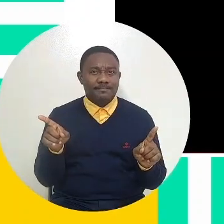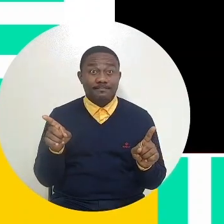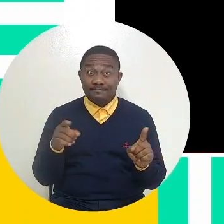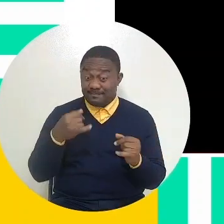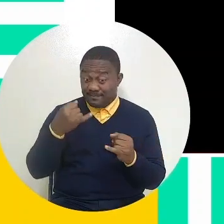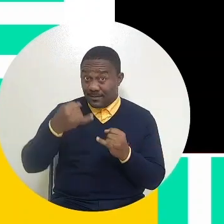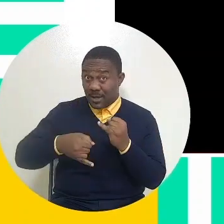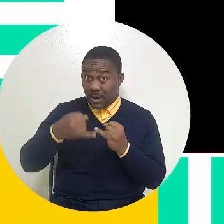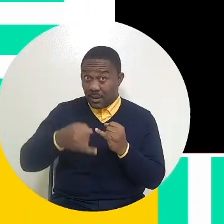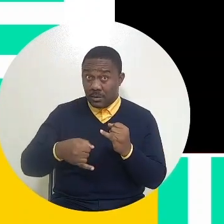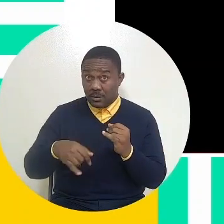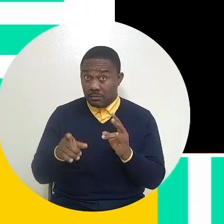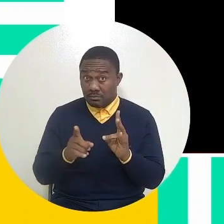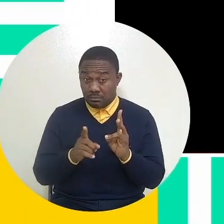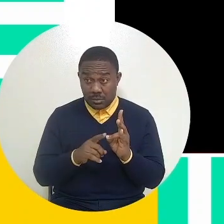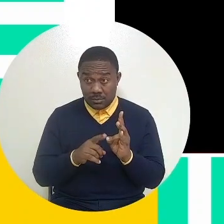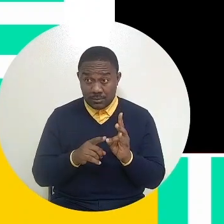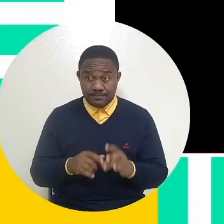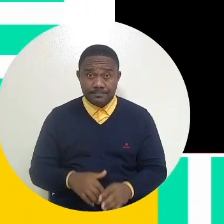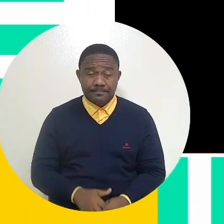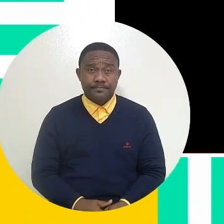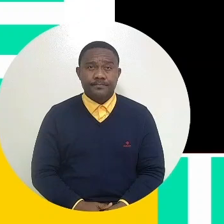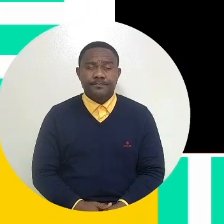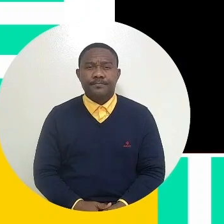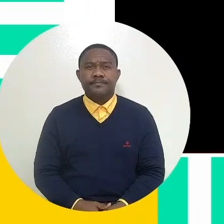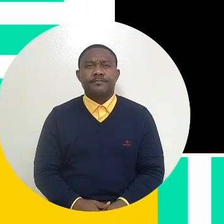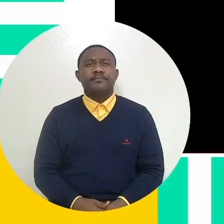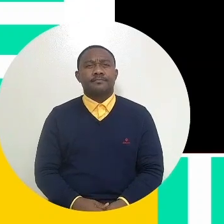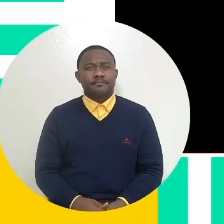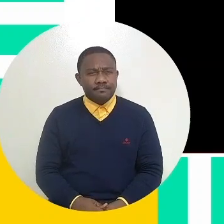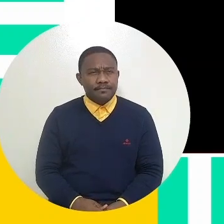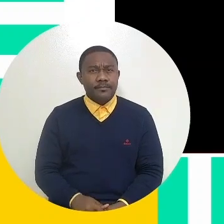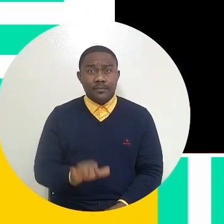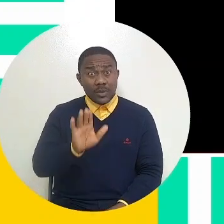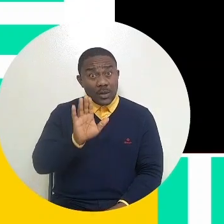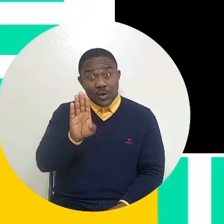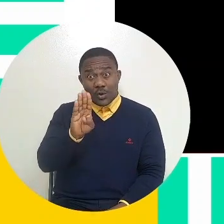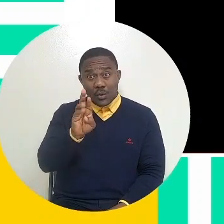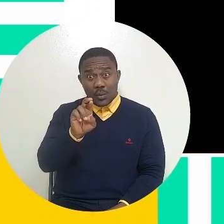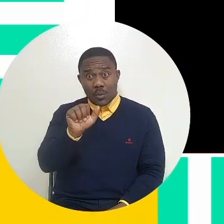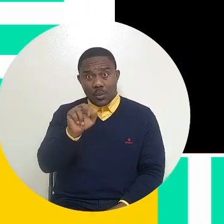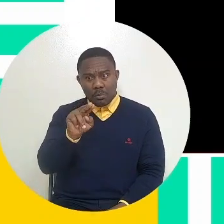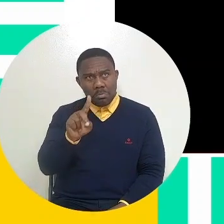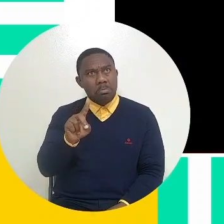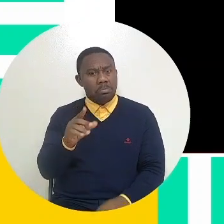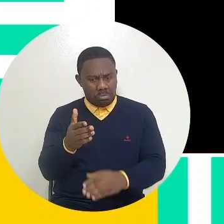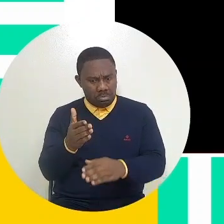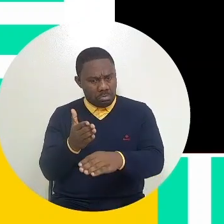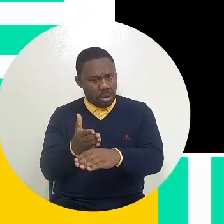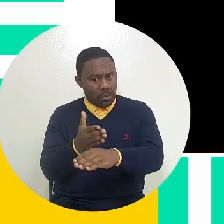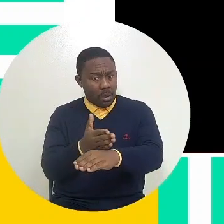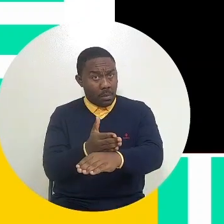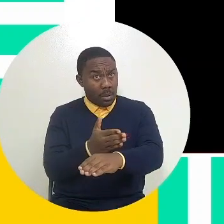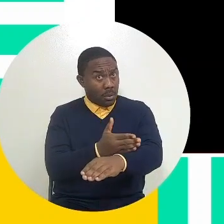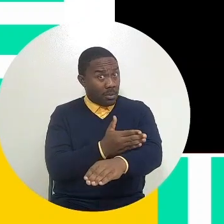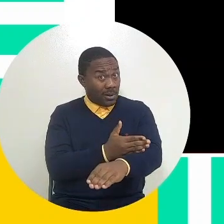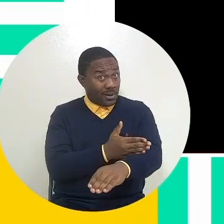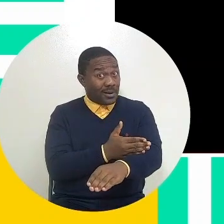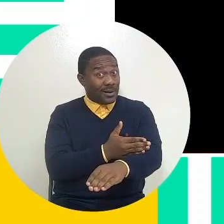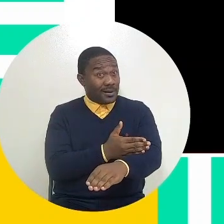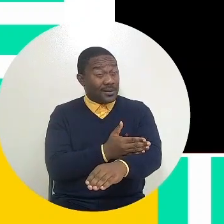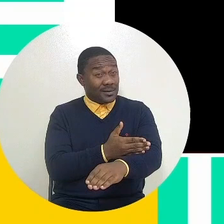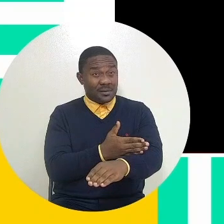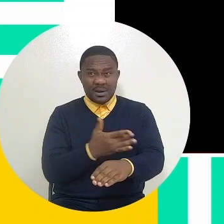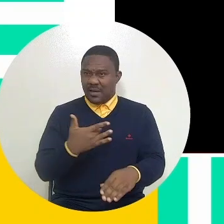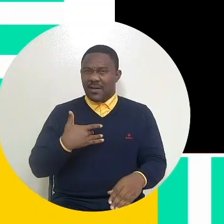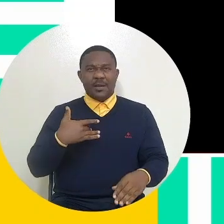lastly, I say this to people, that as you seek to build your brand and seek to be known, and it's